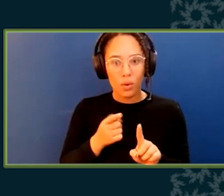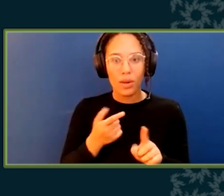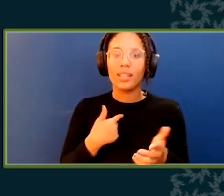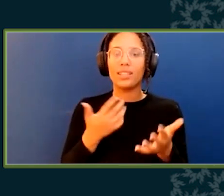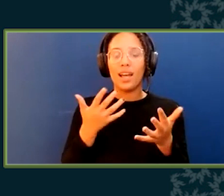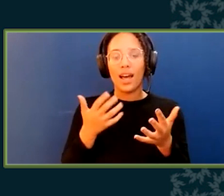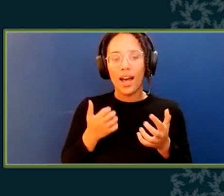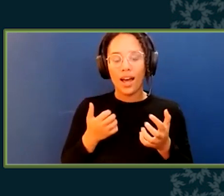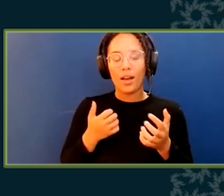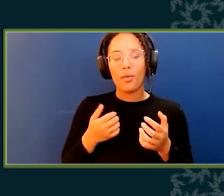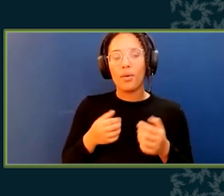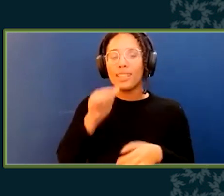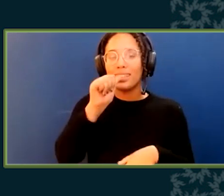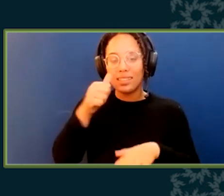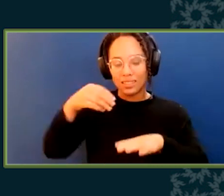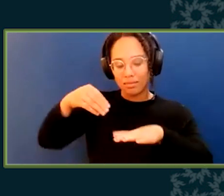under.